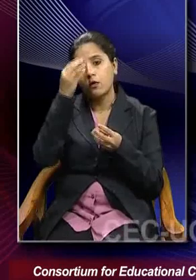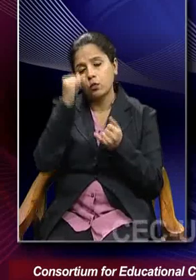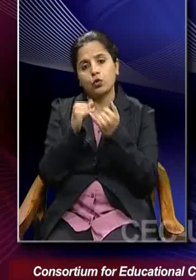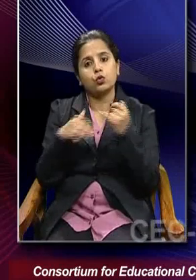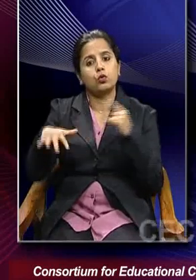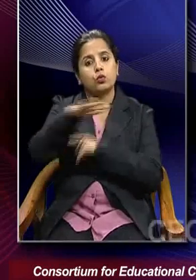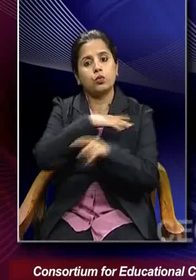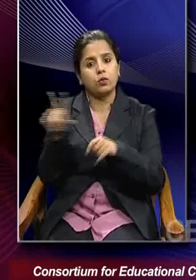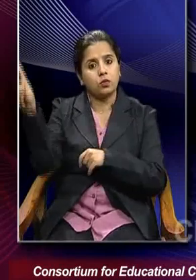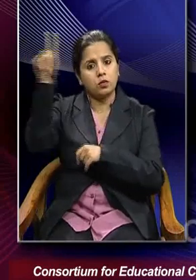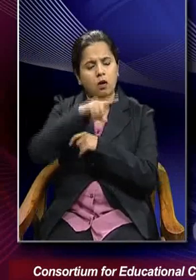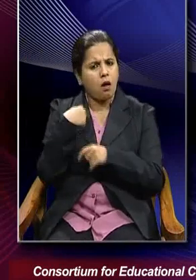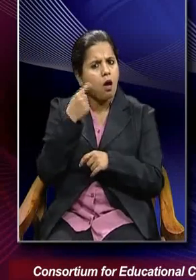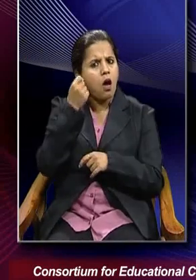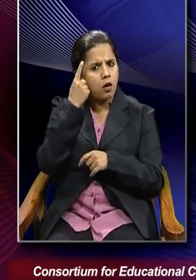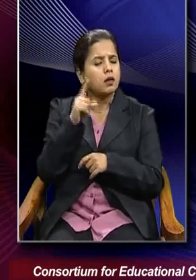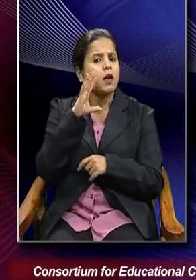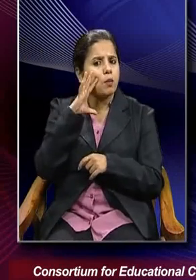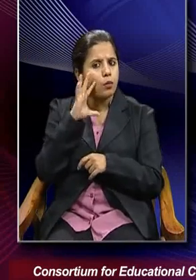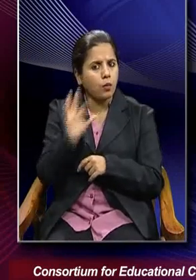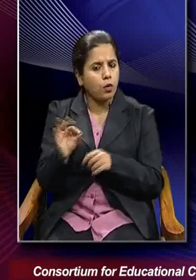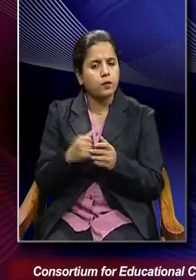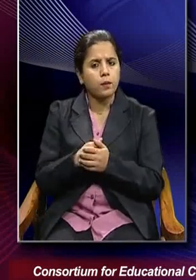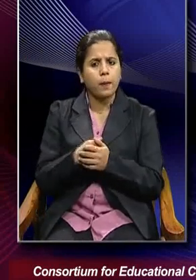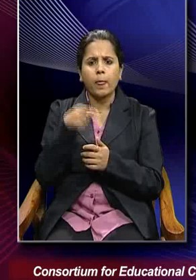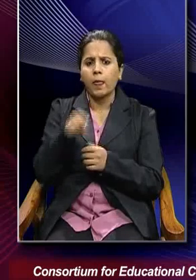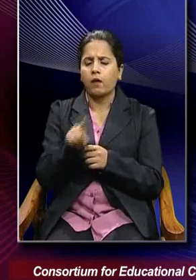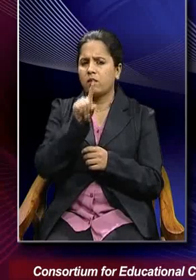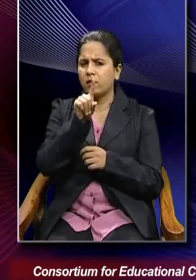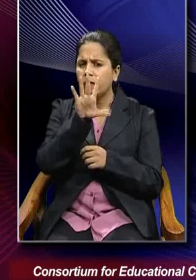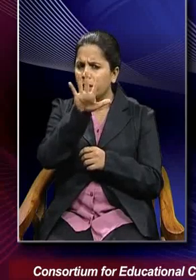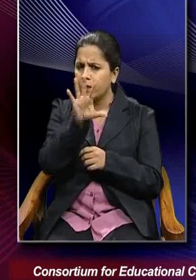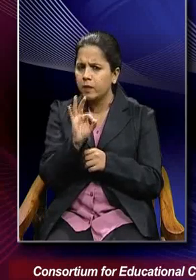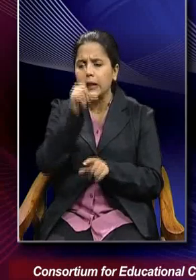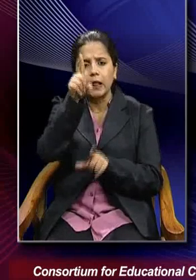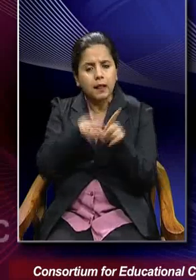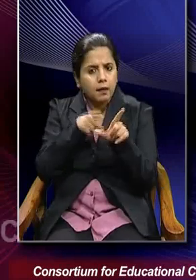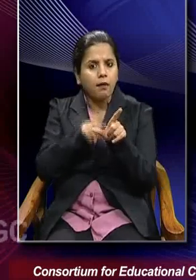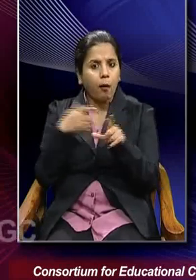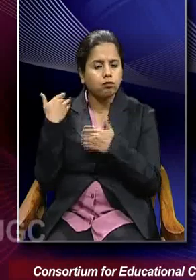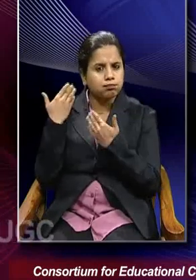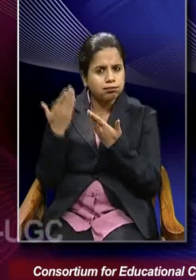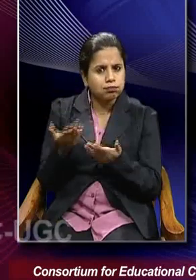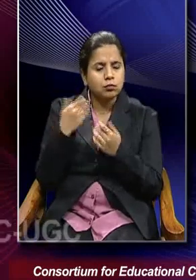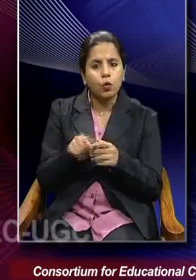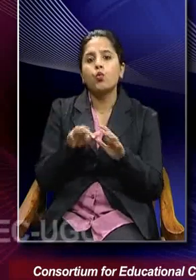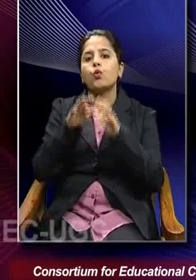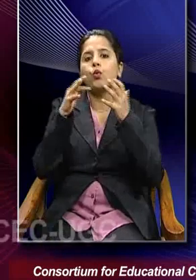which was very important to understand because it was the 50th anniversary of